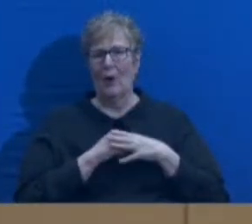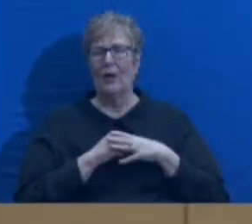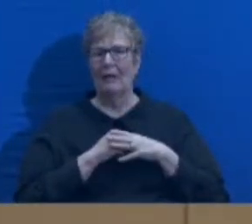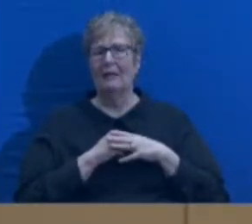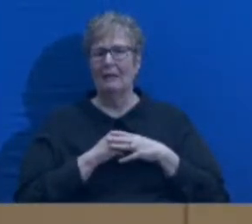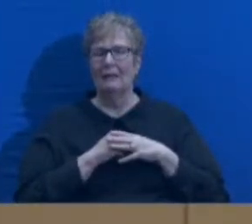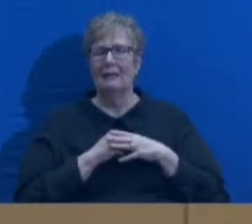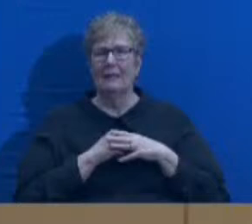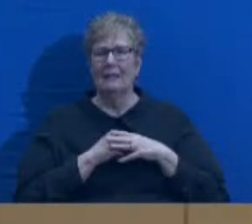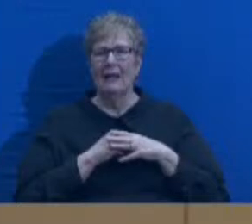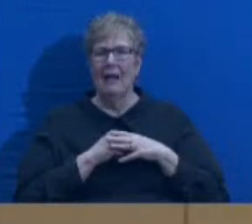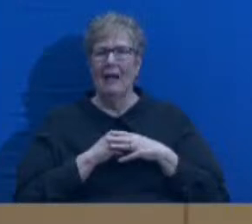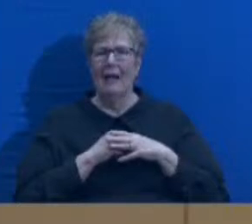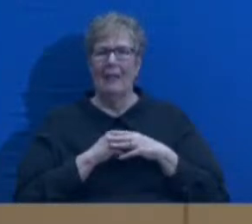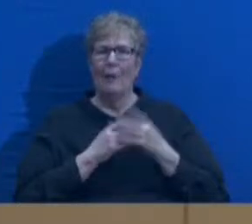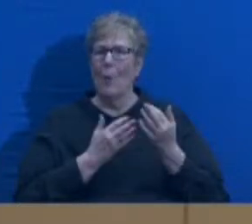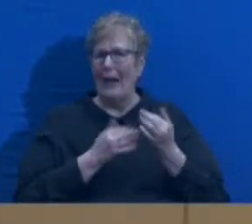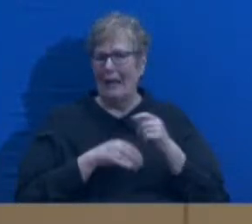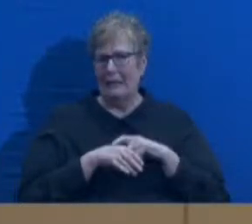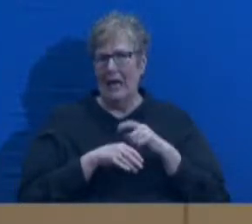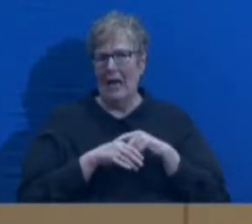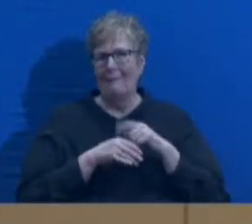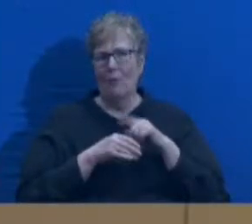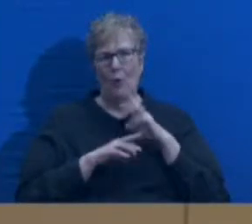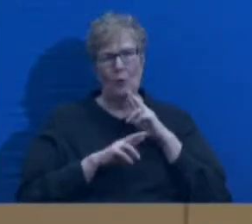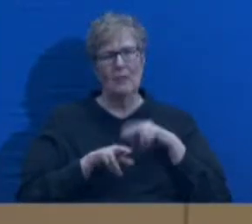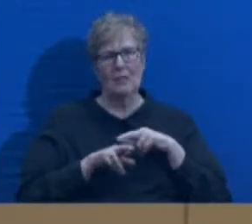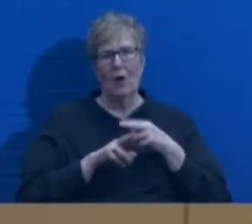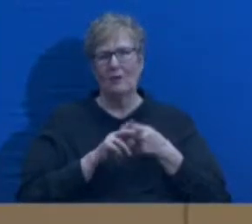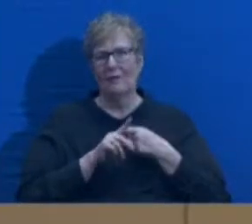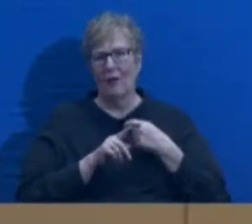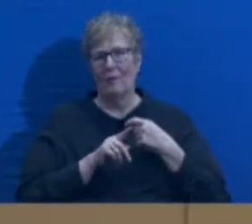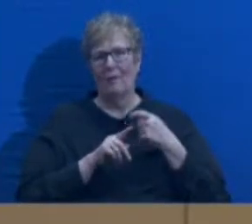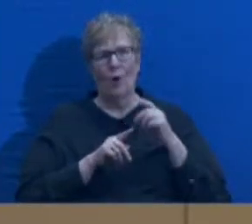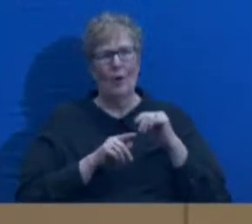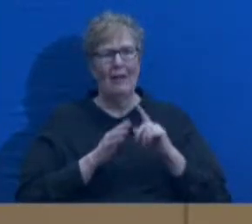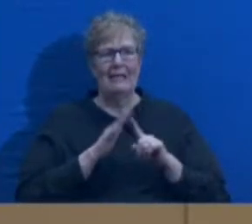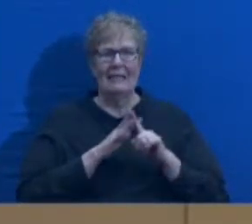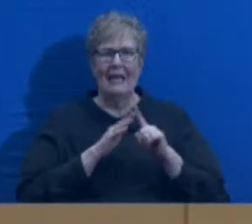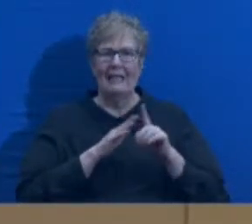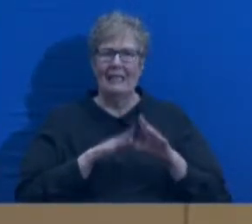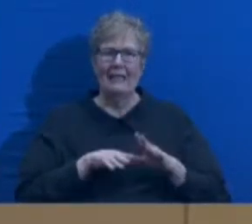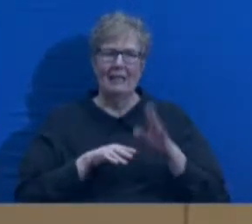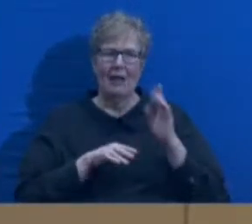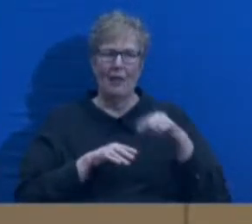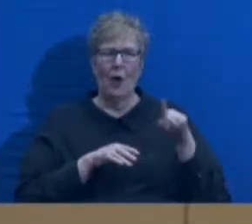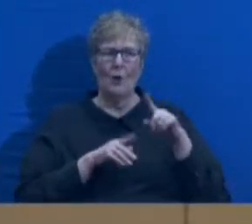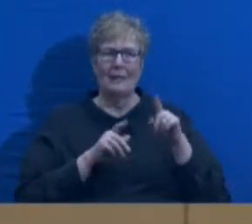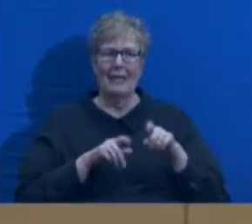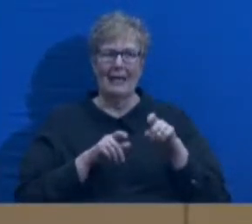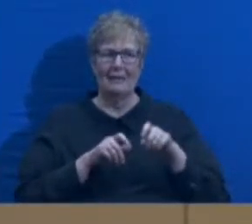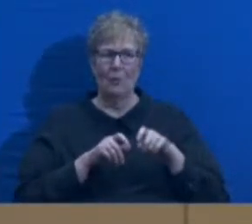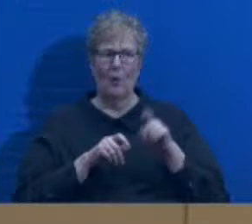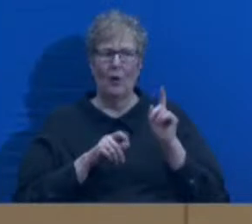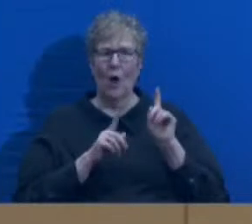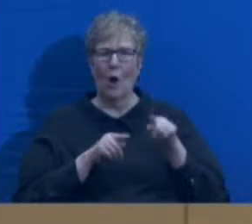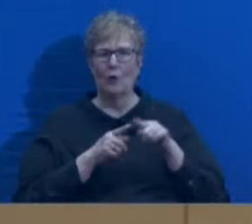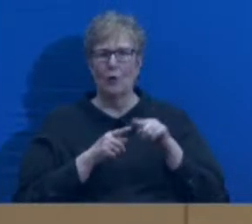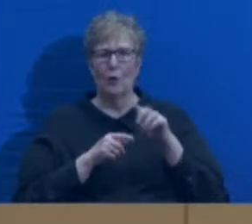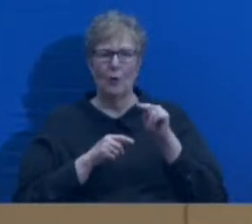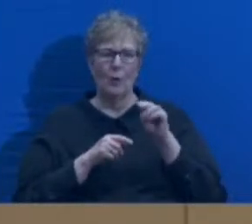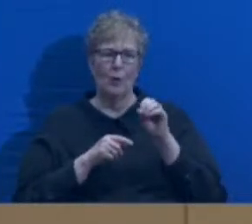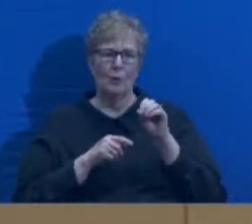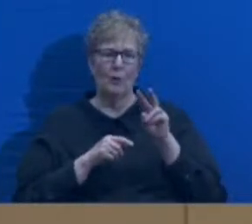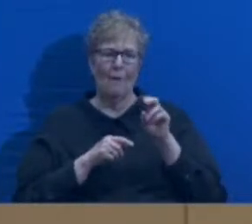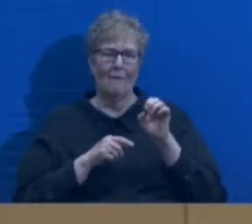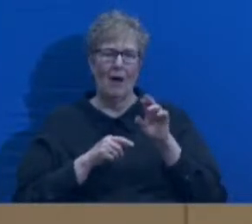point. The turnaround time for the attendees, those tests are going through Novant and they're